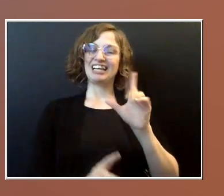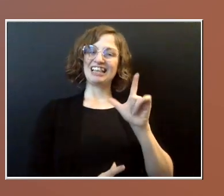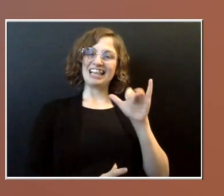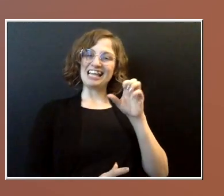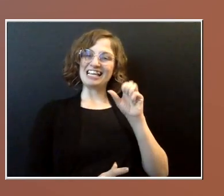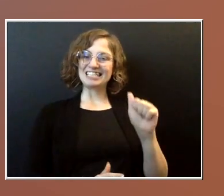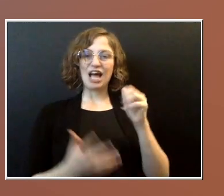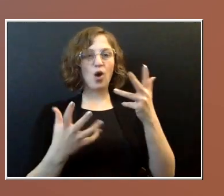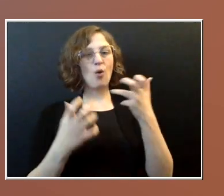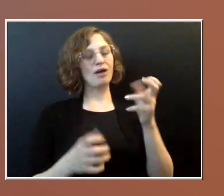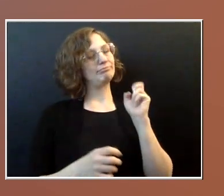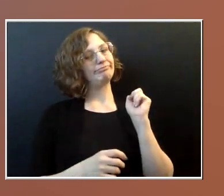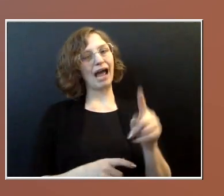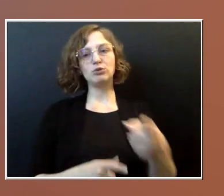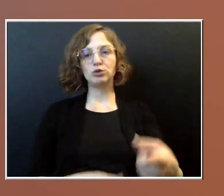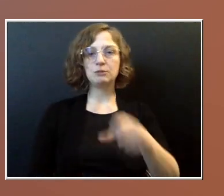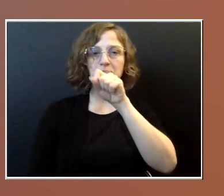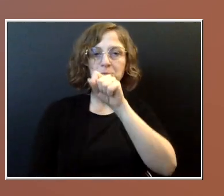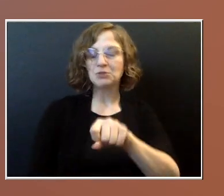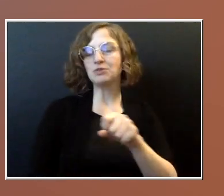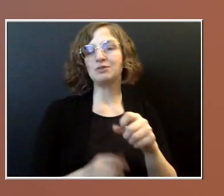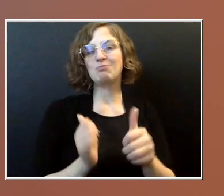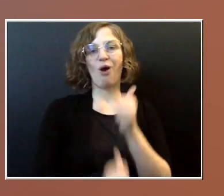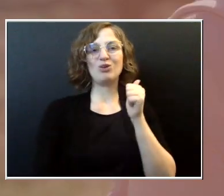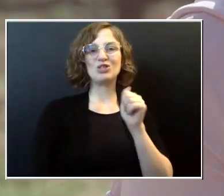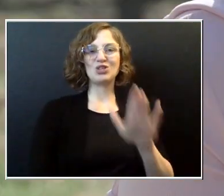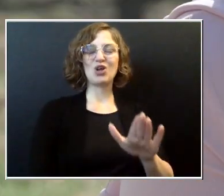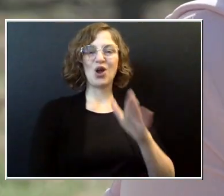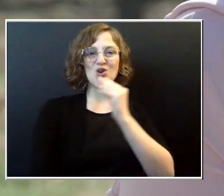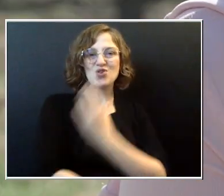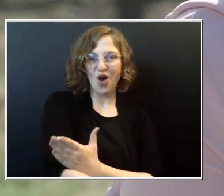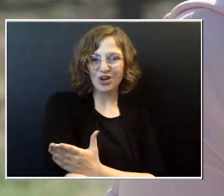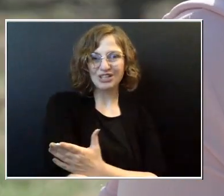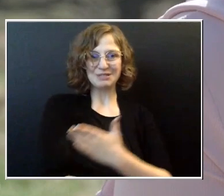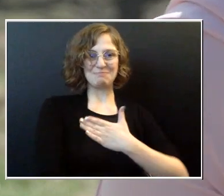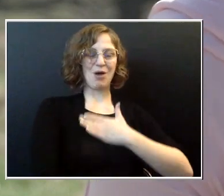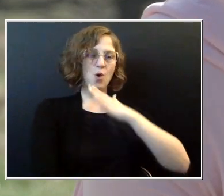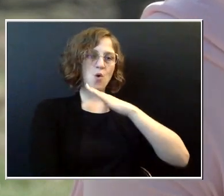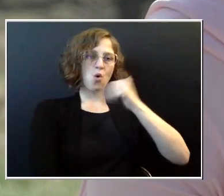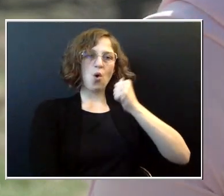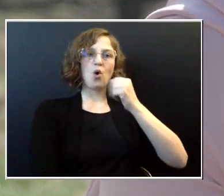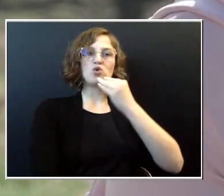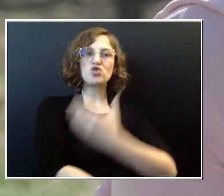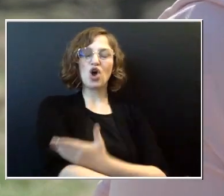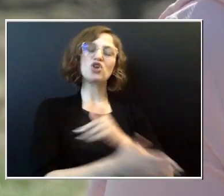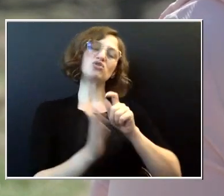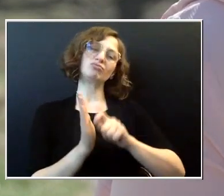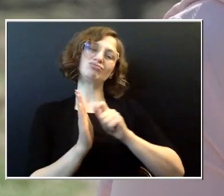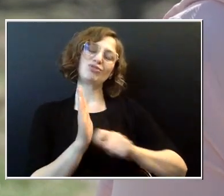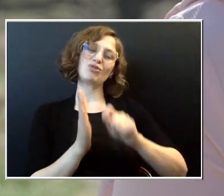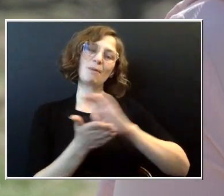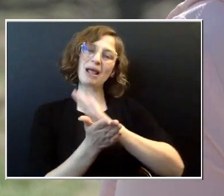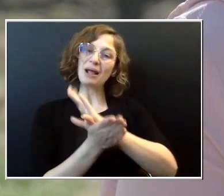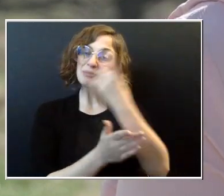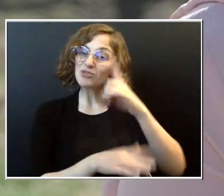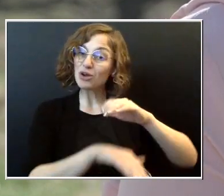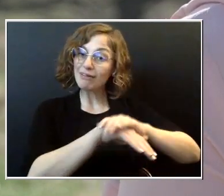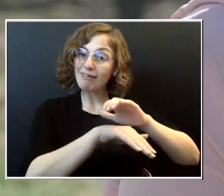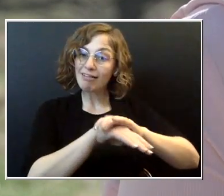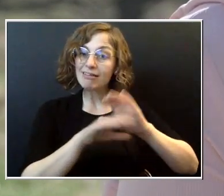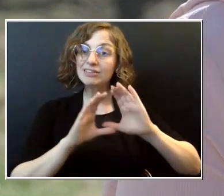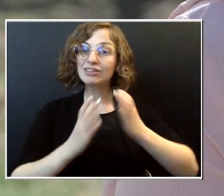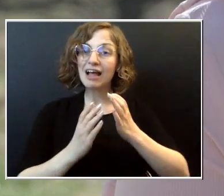most, her girls. My oldest wrote an English paper about the experience and her fear